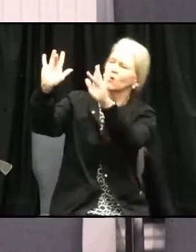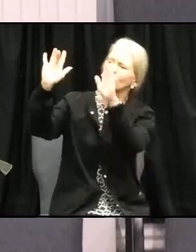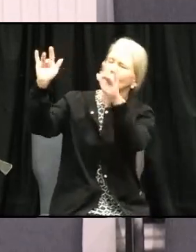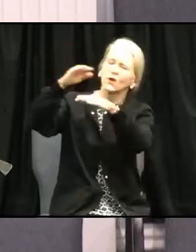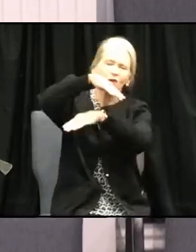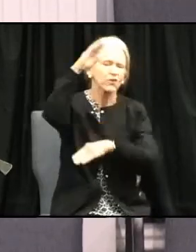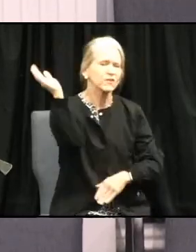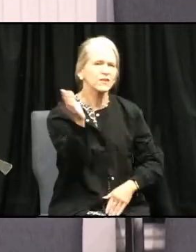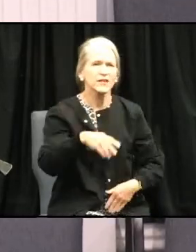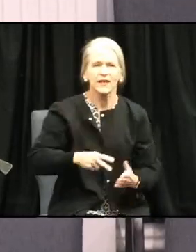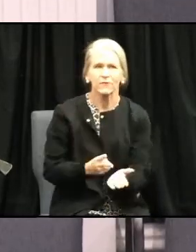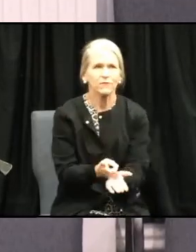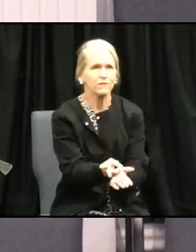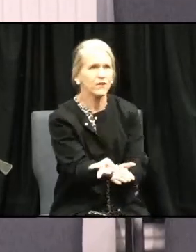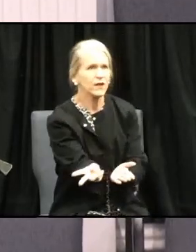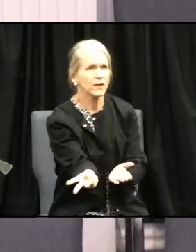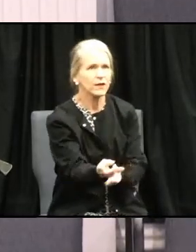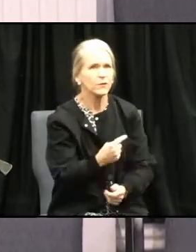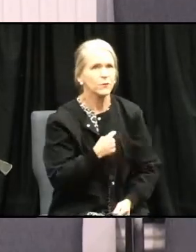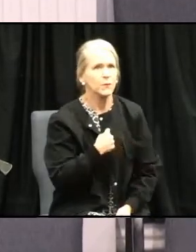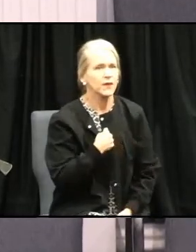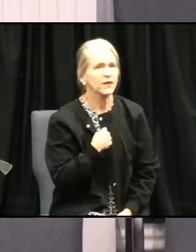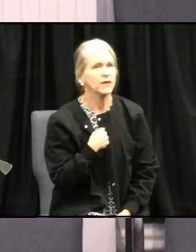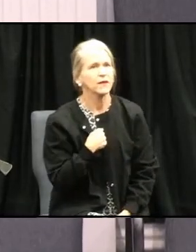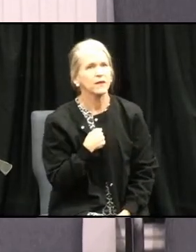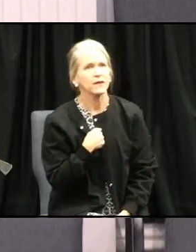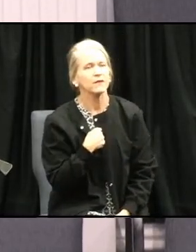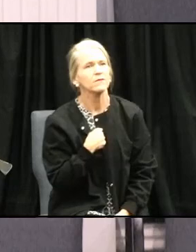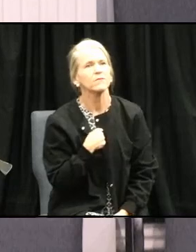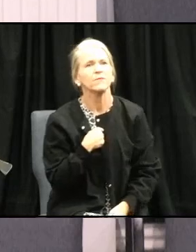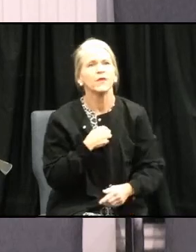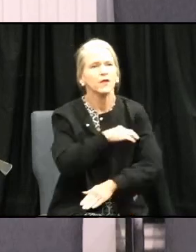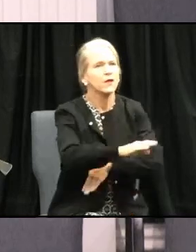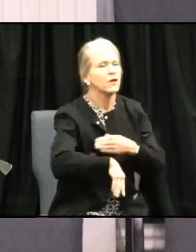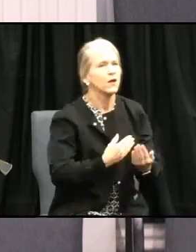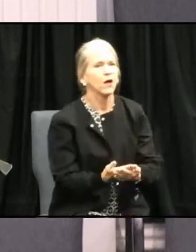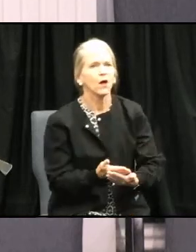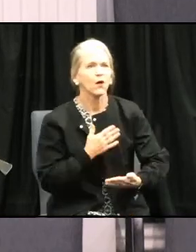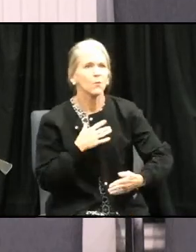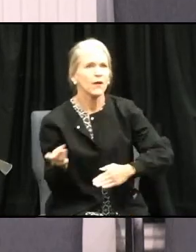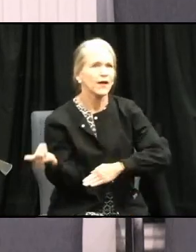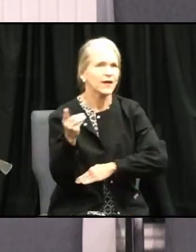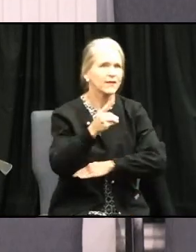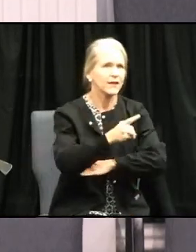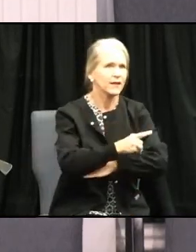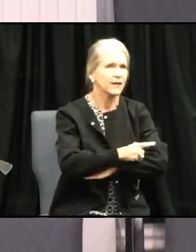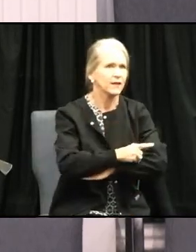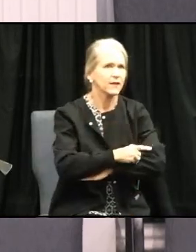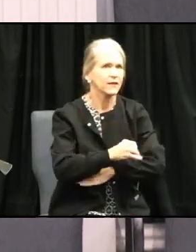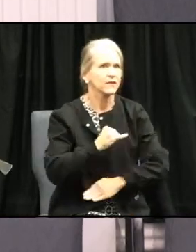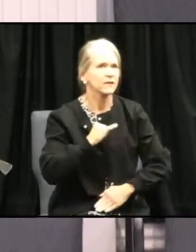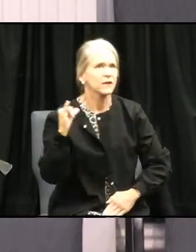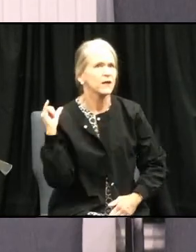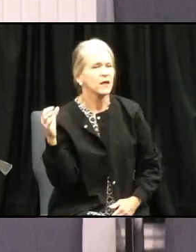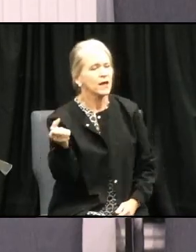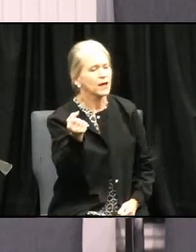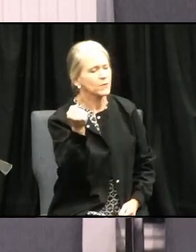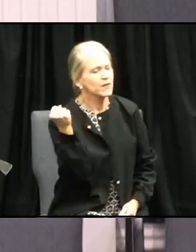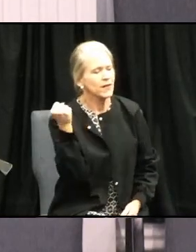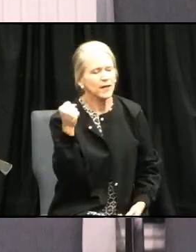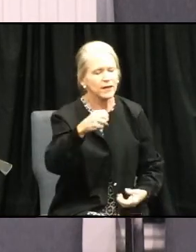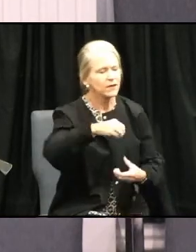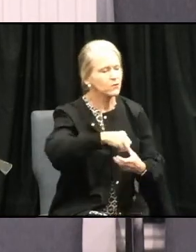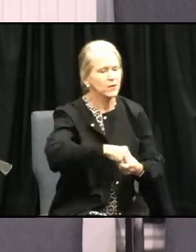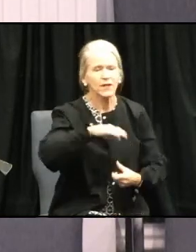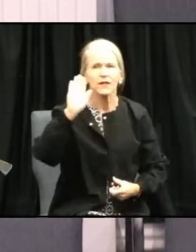for your mercy never fails me. And all my days I've